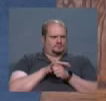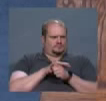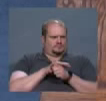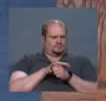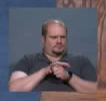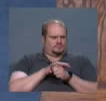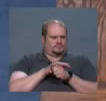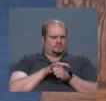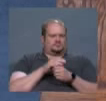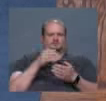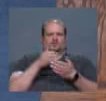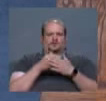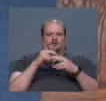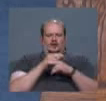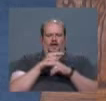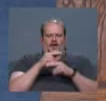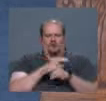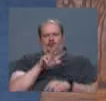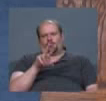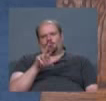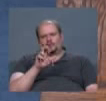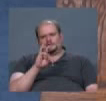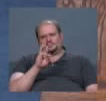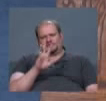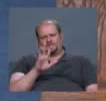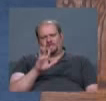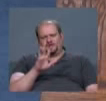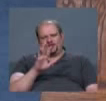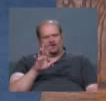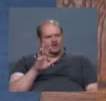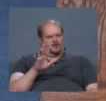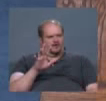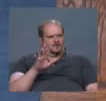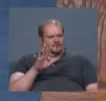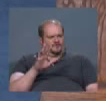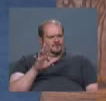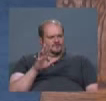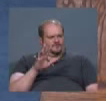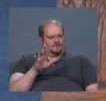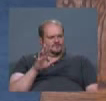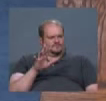down Highway 365,